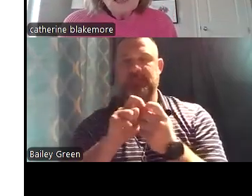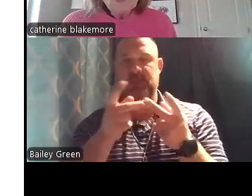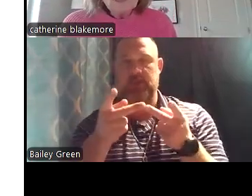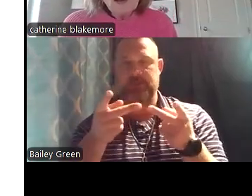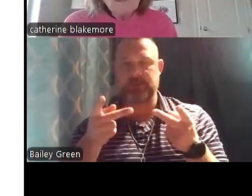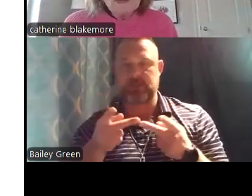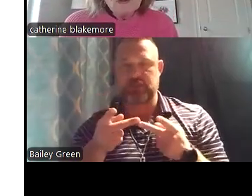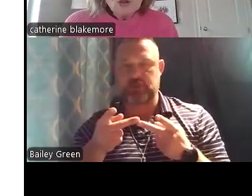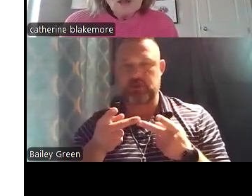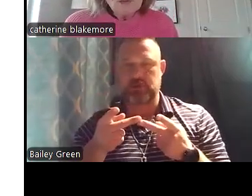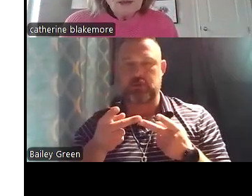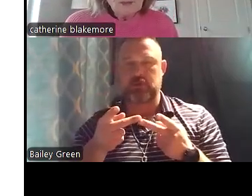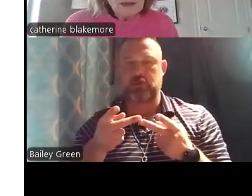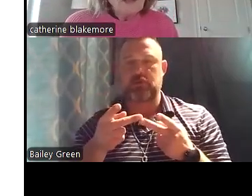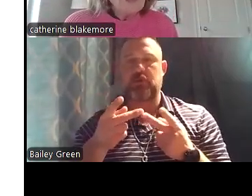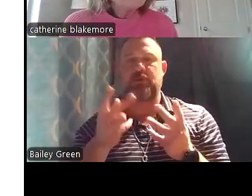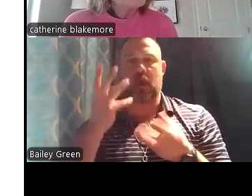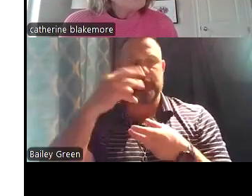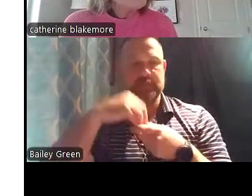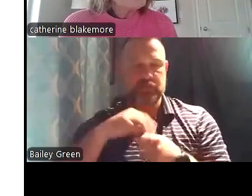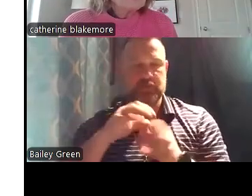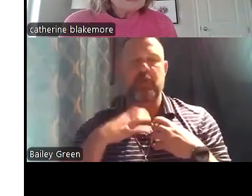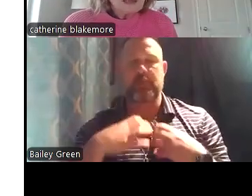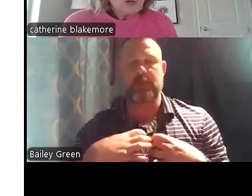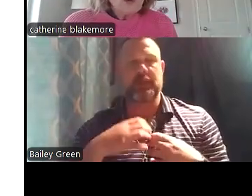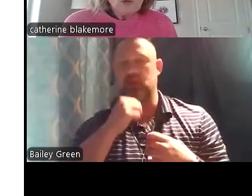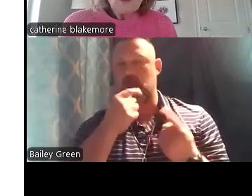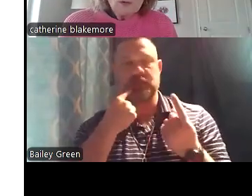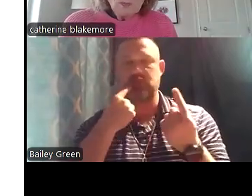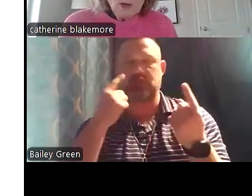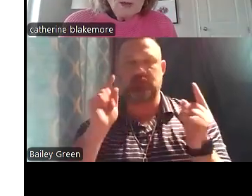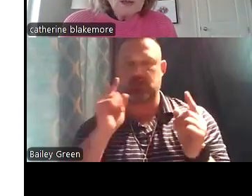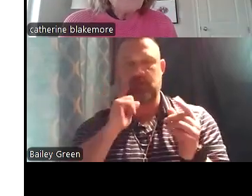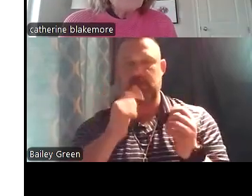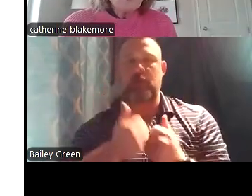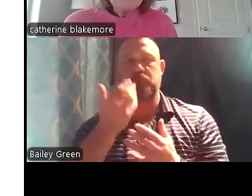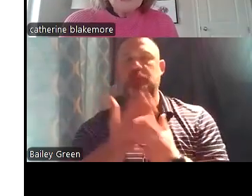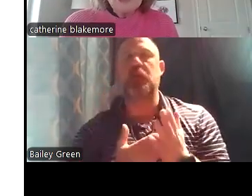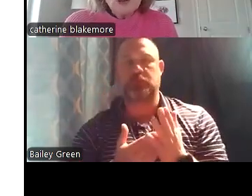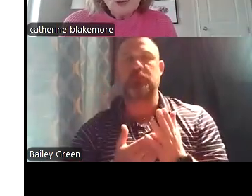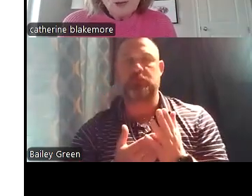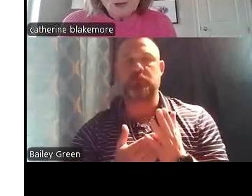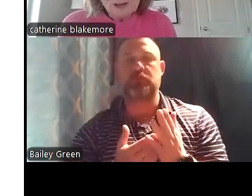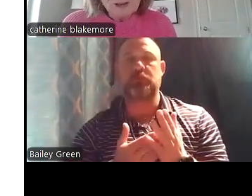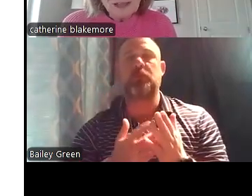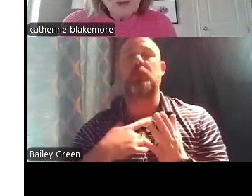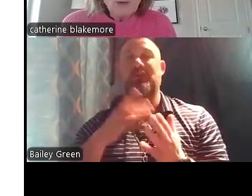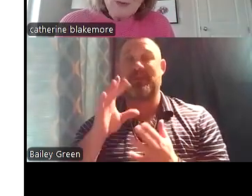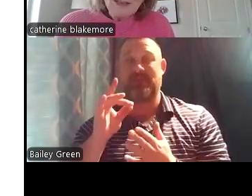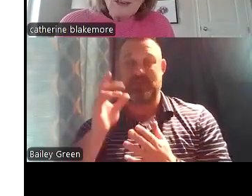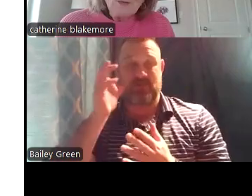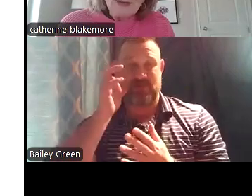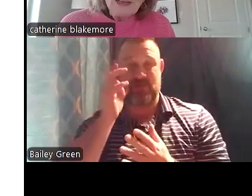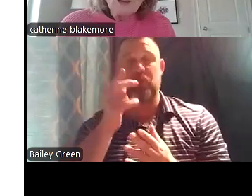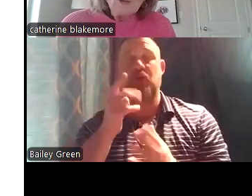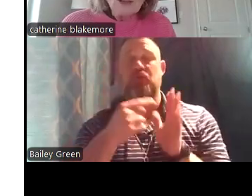positions, the composition of the committee, and that was not successful for the most part. We did, as we heard earlier, get a